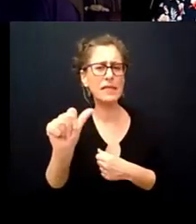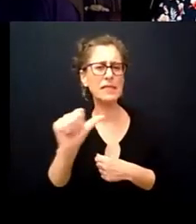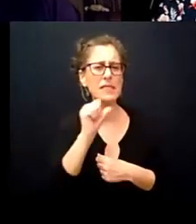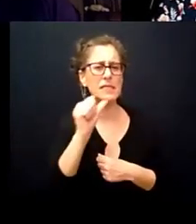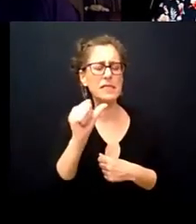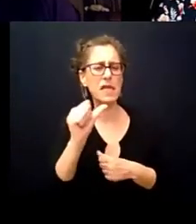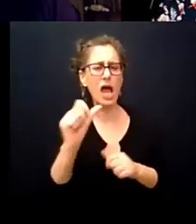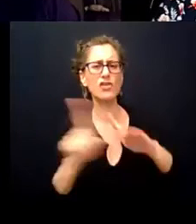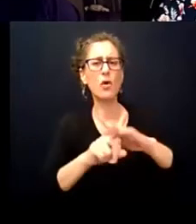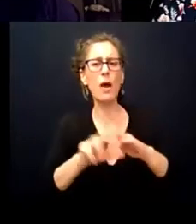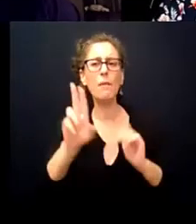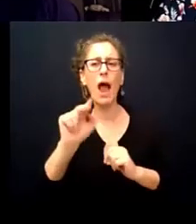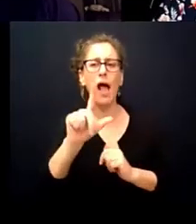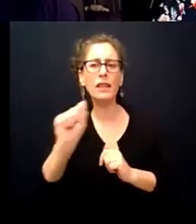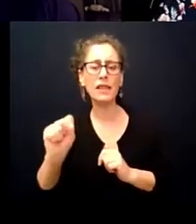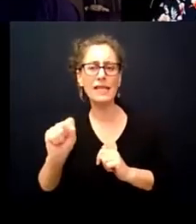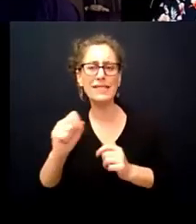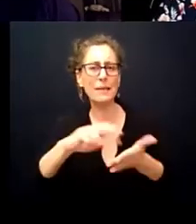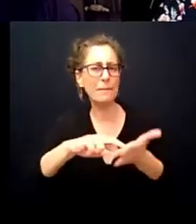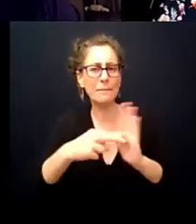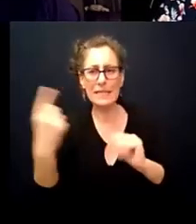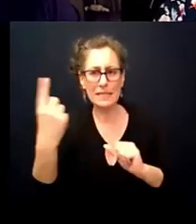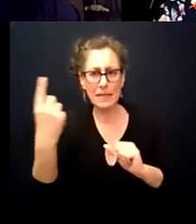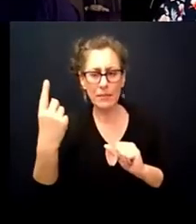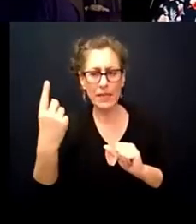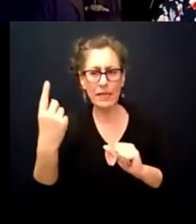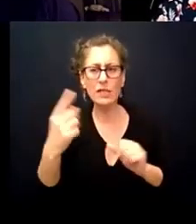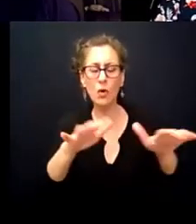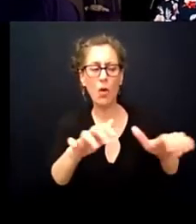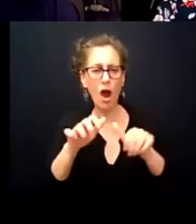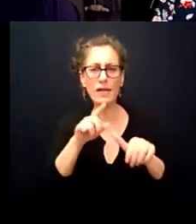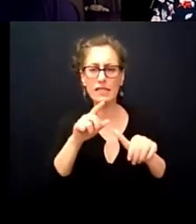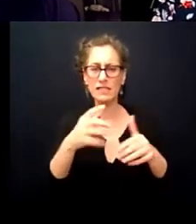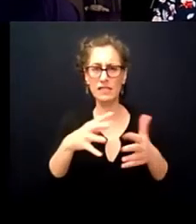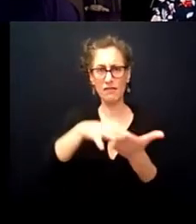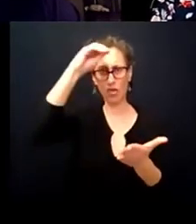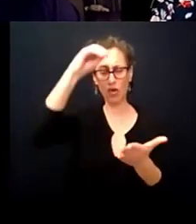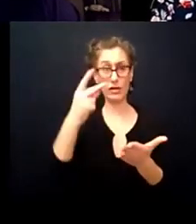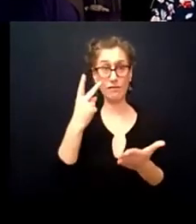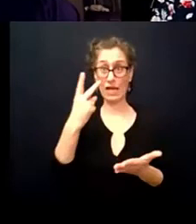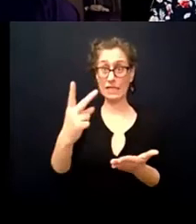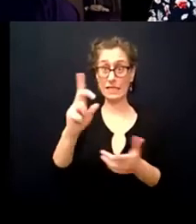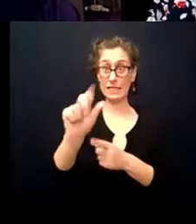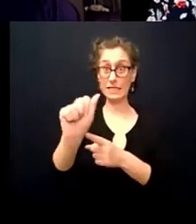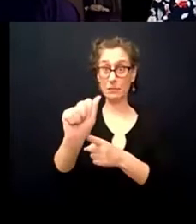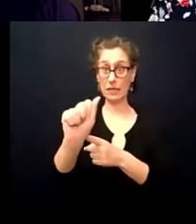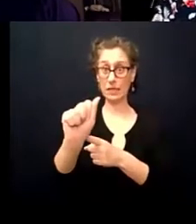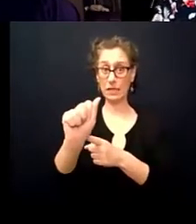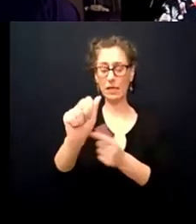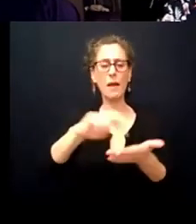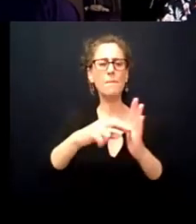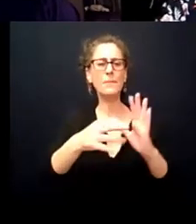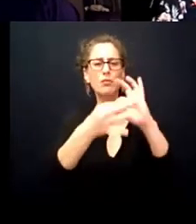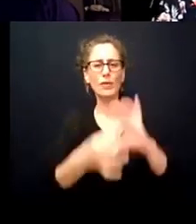appear unless it means something. So audiences are trained that if disability appears, then it's going to be important